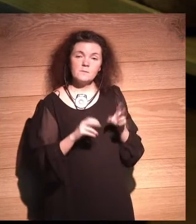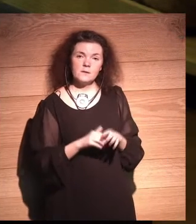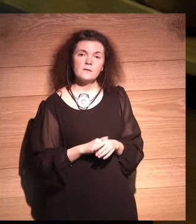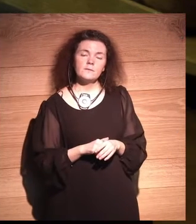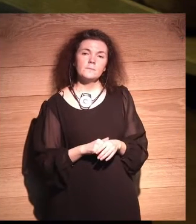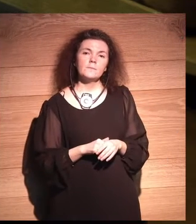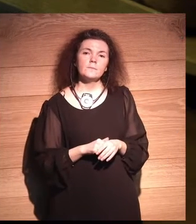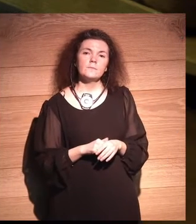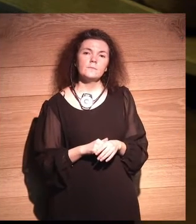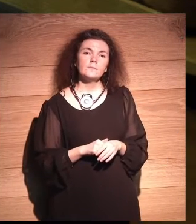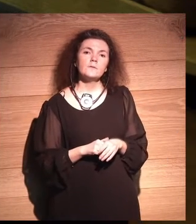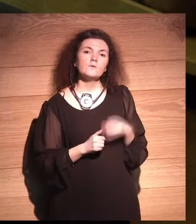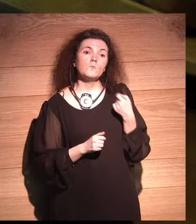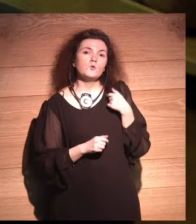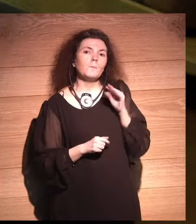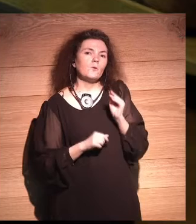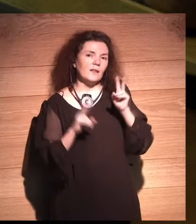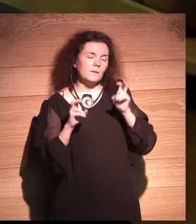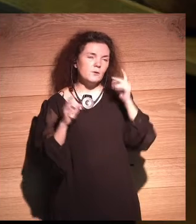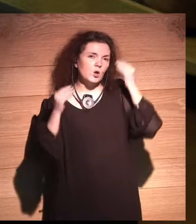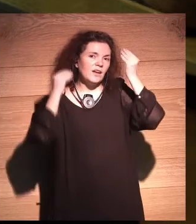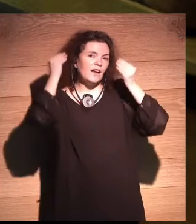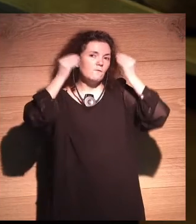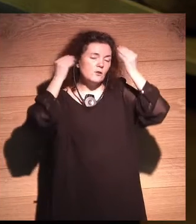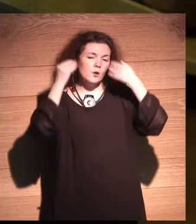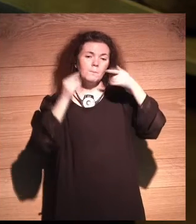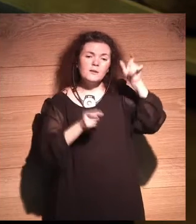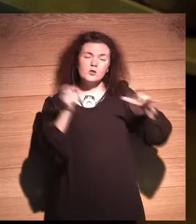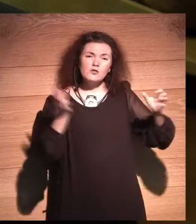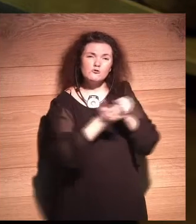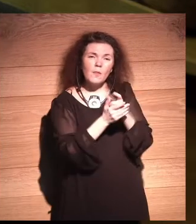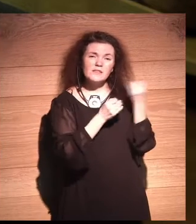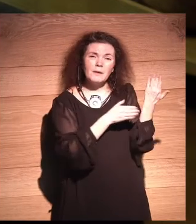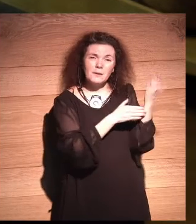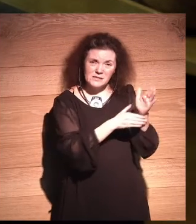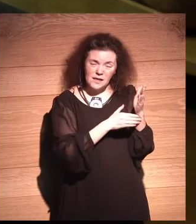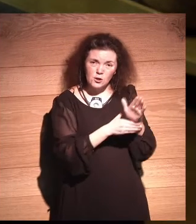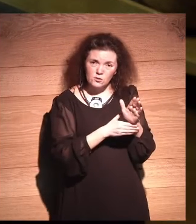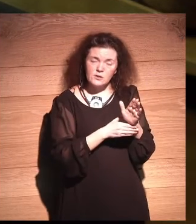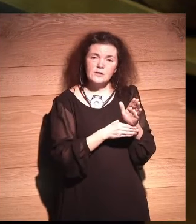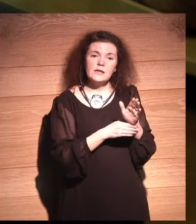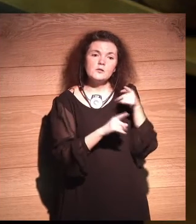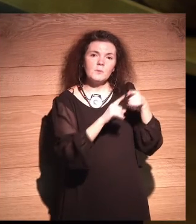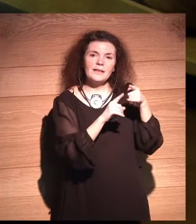everyone, but like everyone has to be represented, and I think that's the intention of representation. But